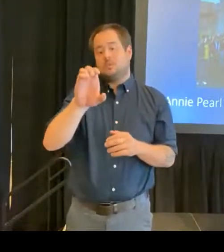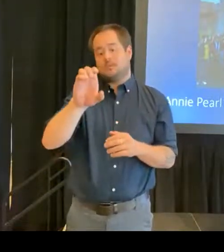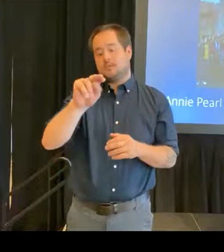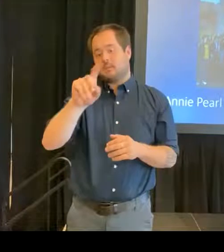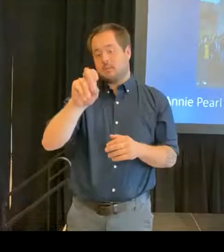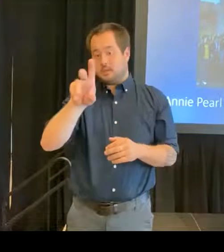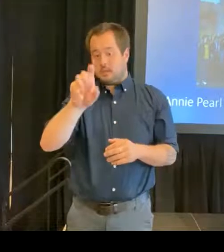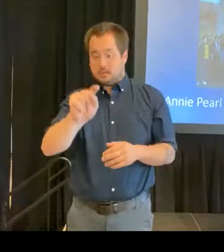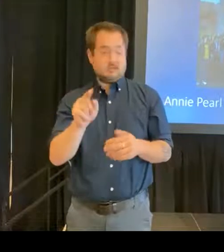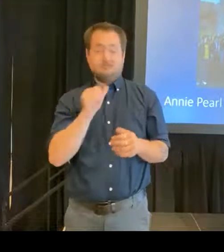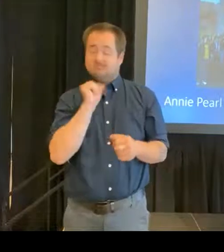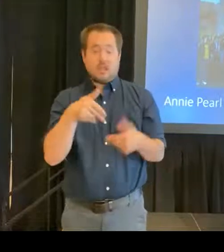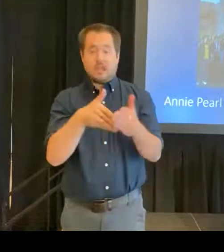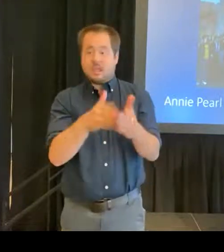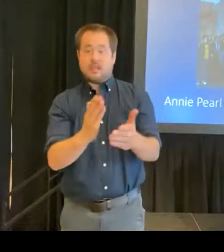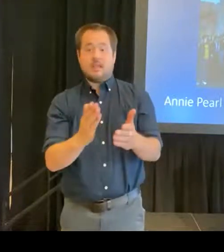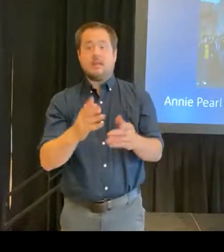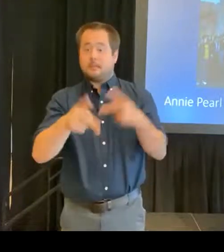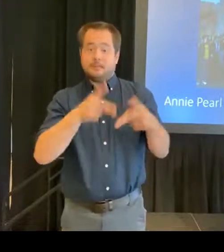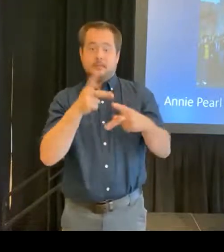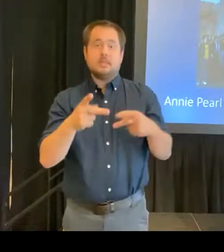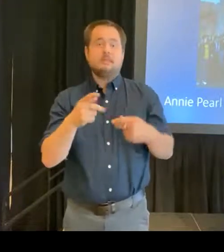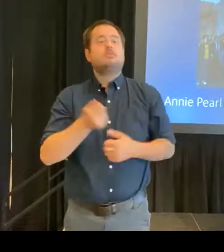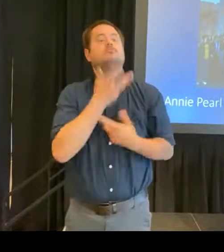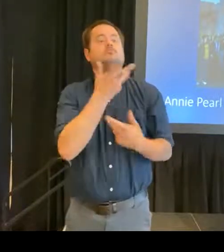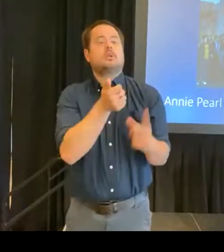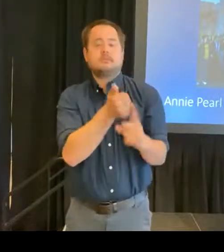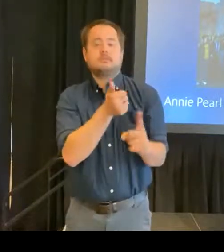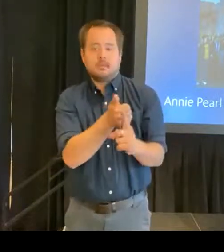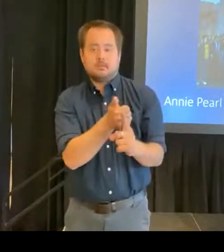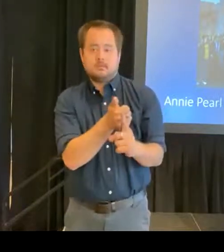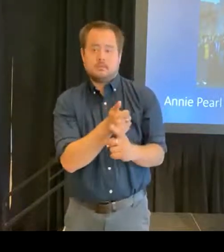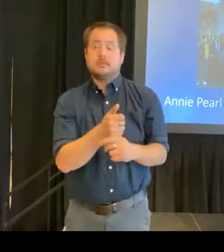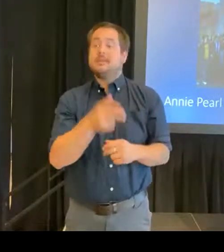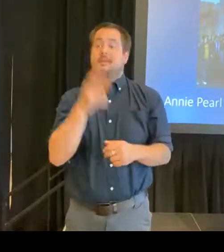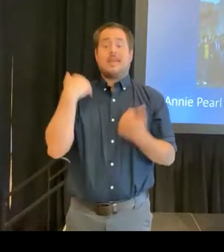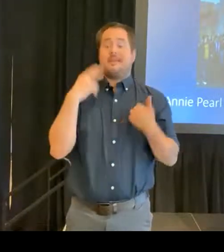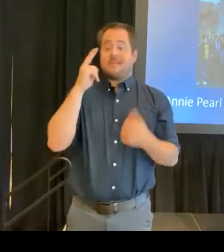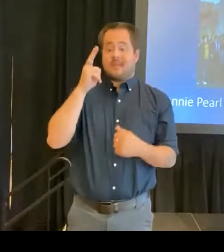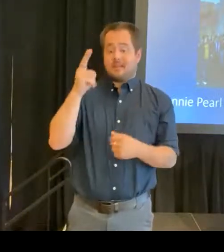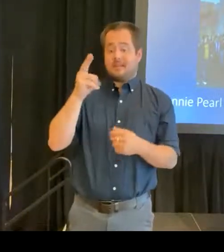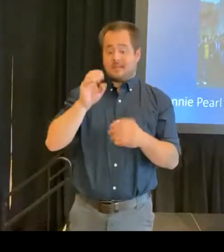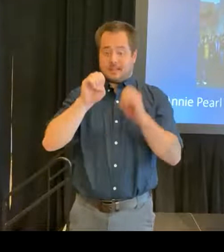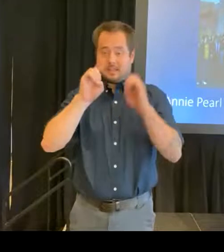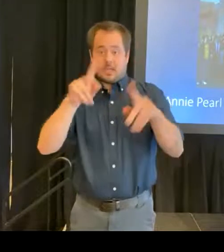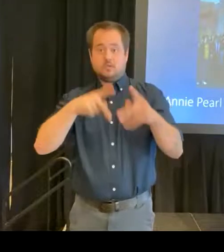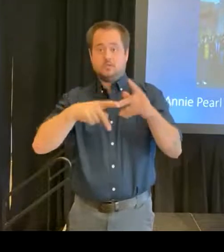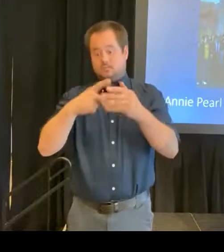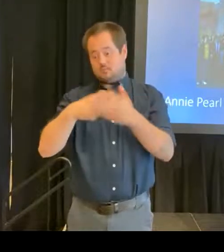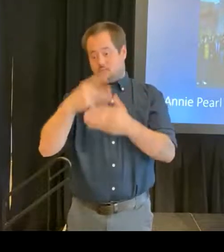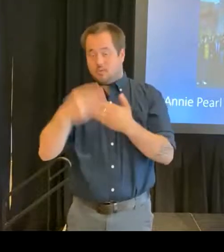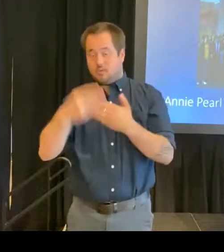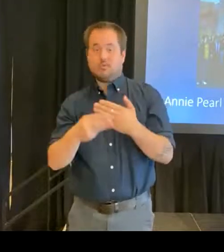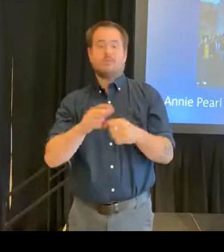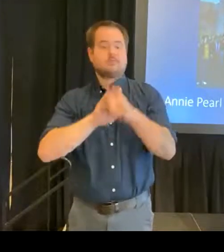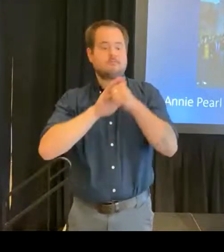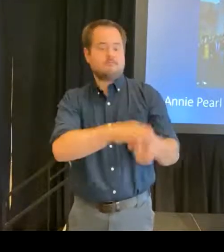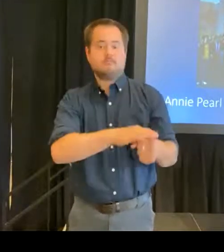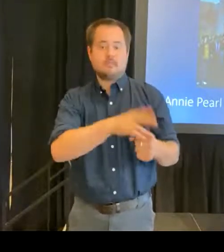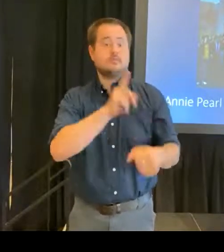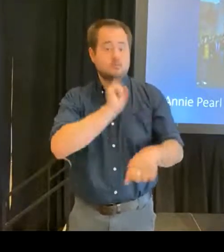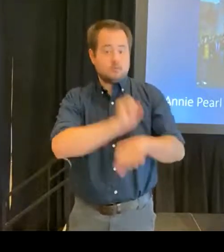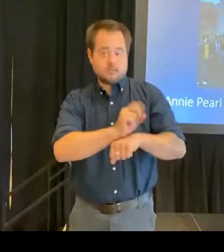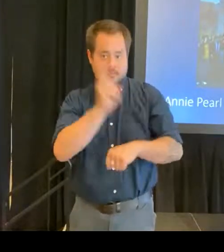way they truly want, education programs that suppress history, and all of these things, right? We actually